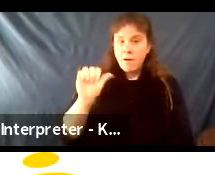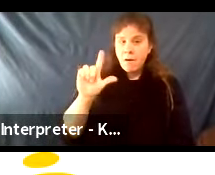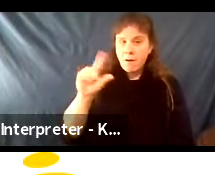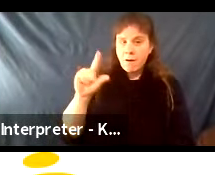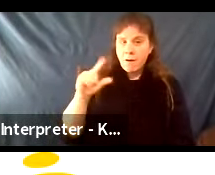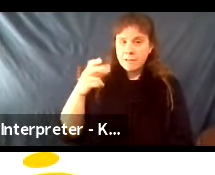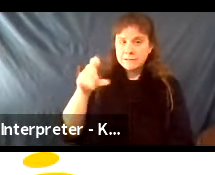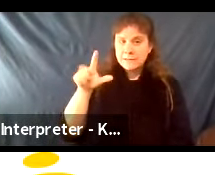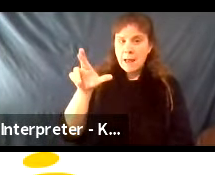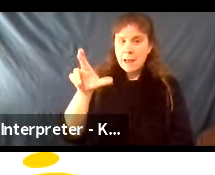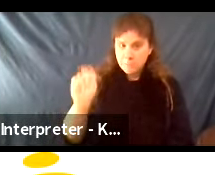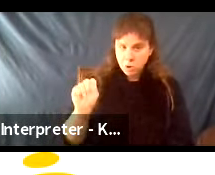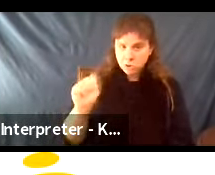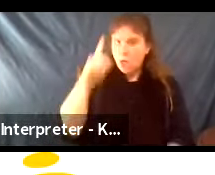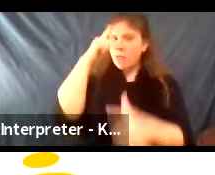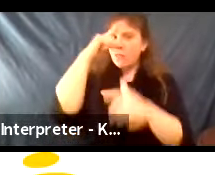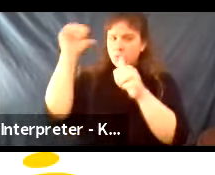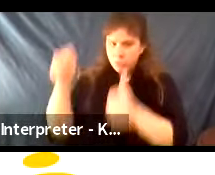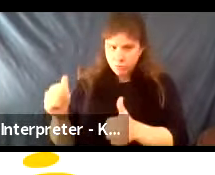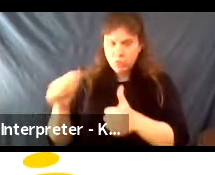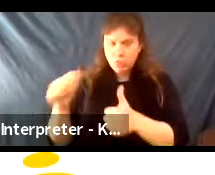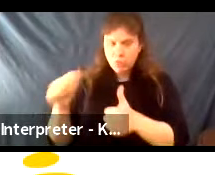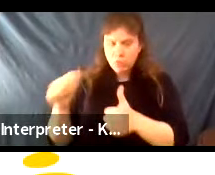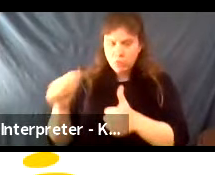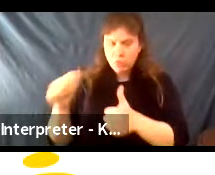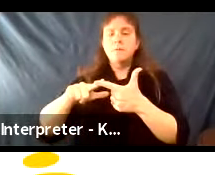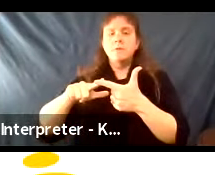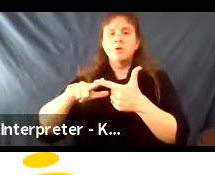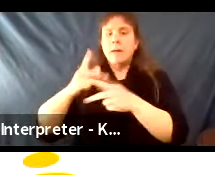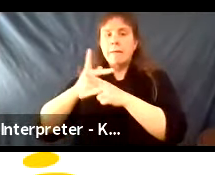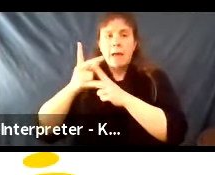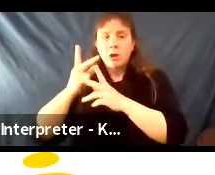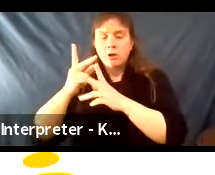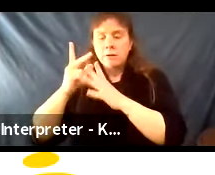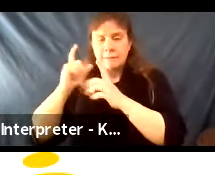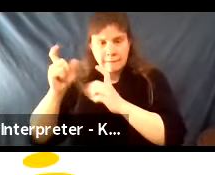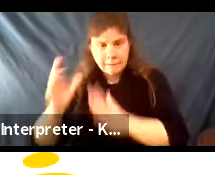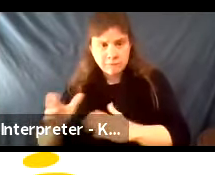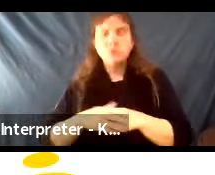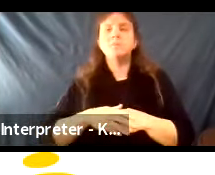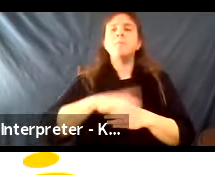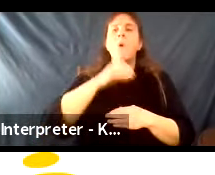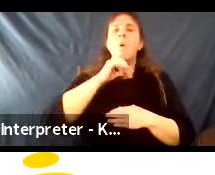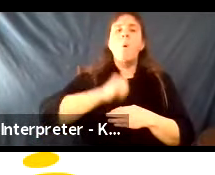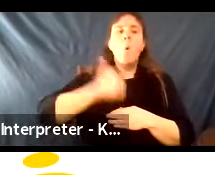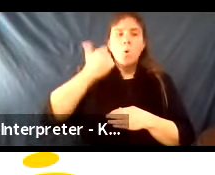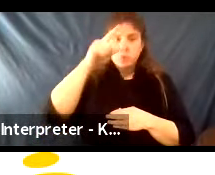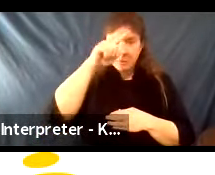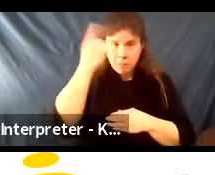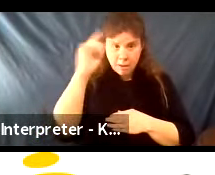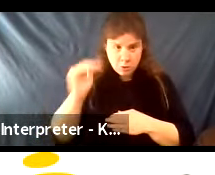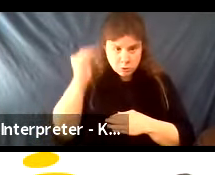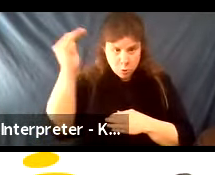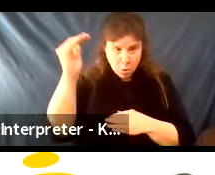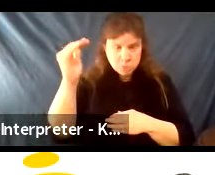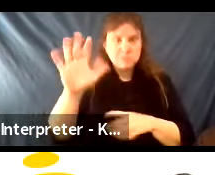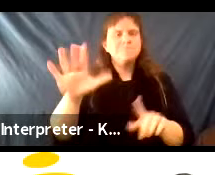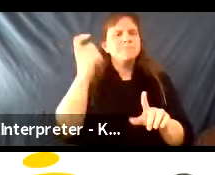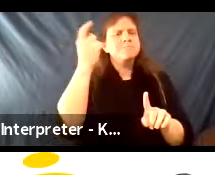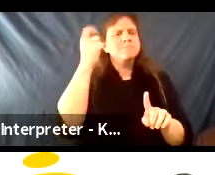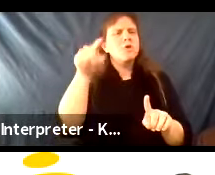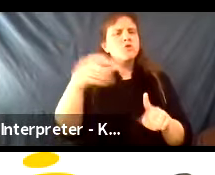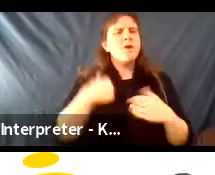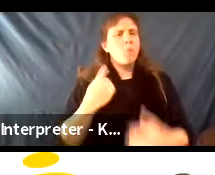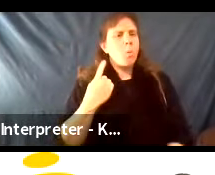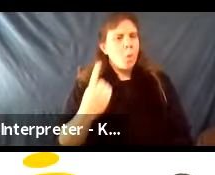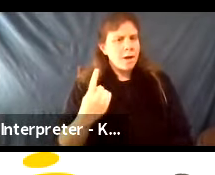to be a strategy for older Black adults. So that, I realize you came to us with one screen, one slide on all of that, and that's a